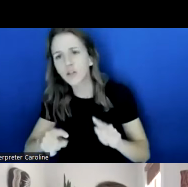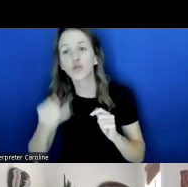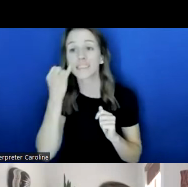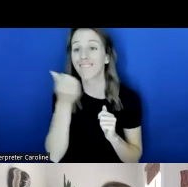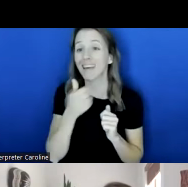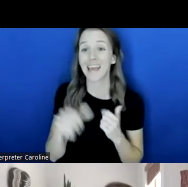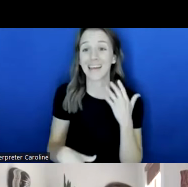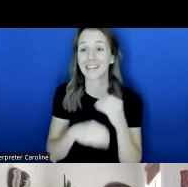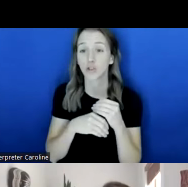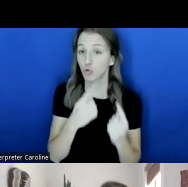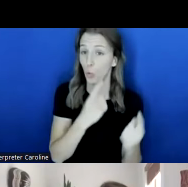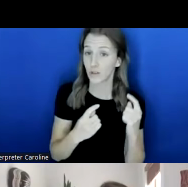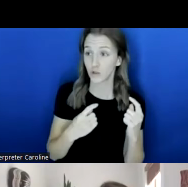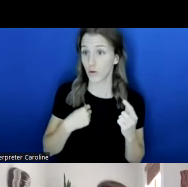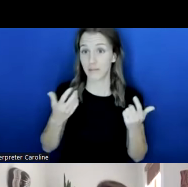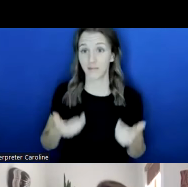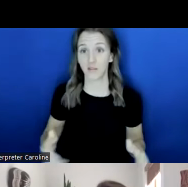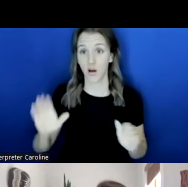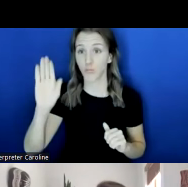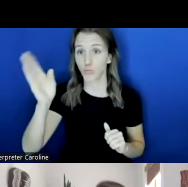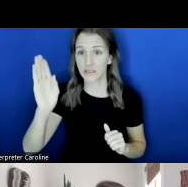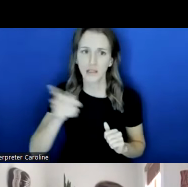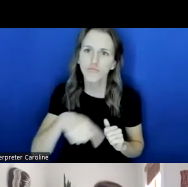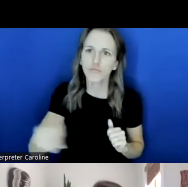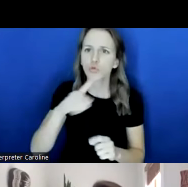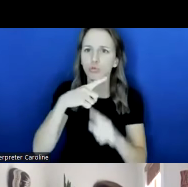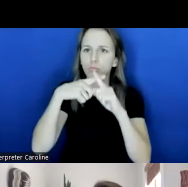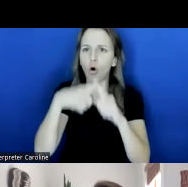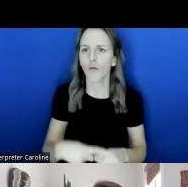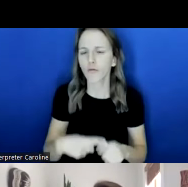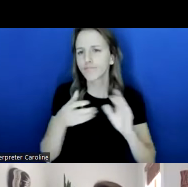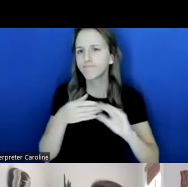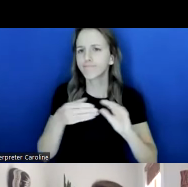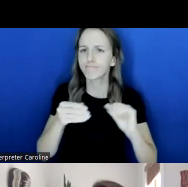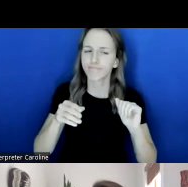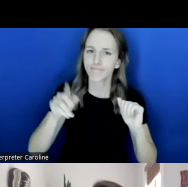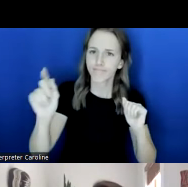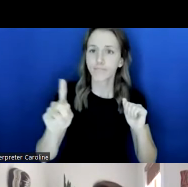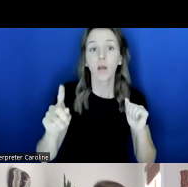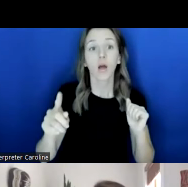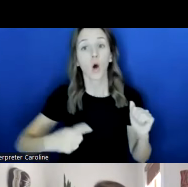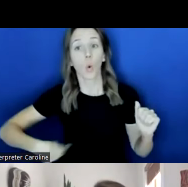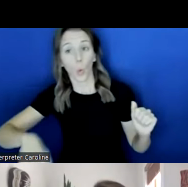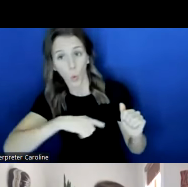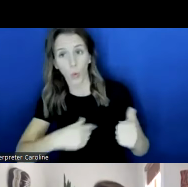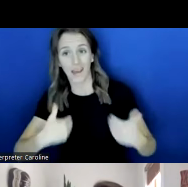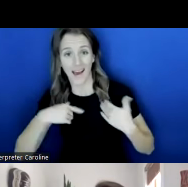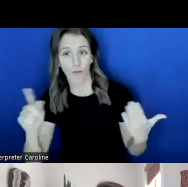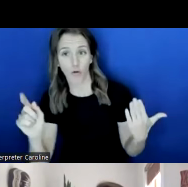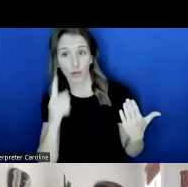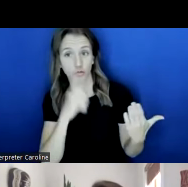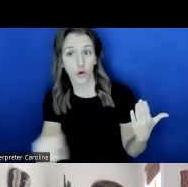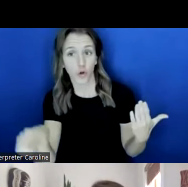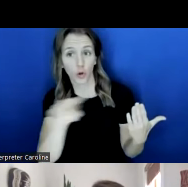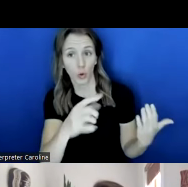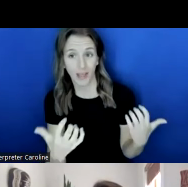come off mute and we can have discussion. And we also have some questions to pose to you, the audience, as we start